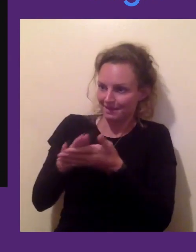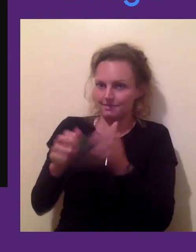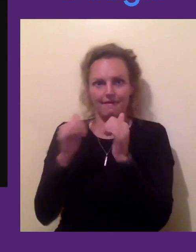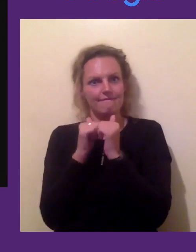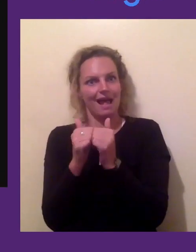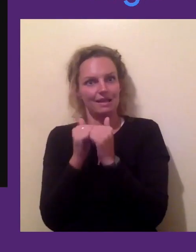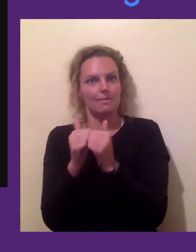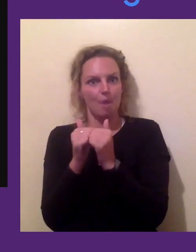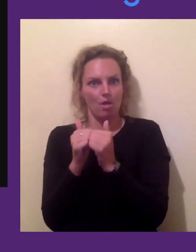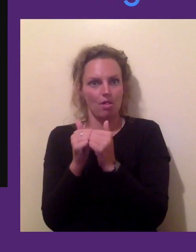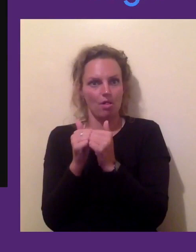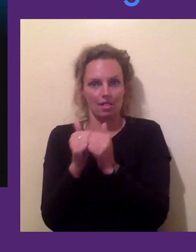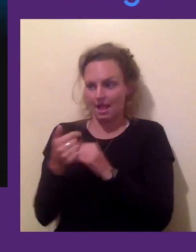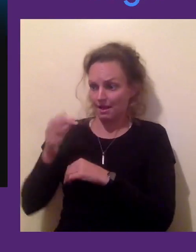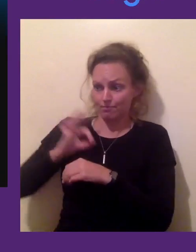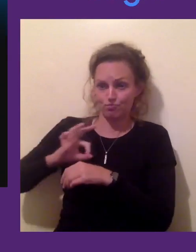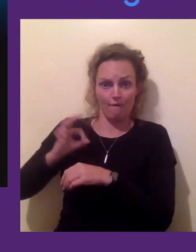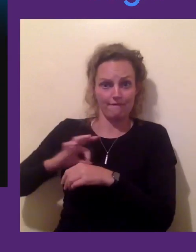the recognition too.